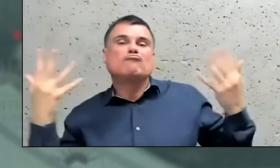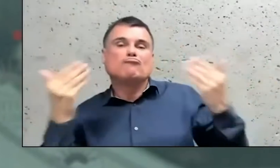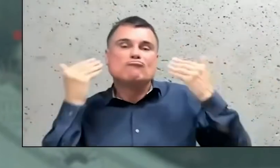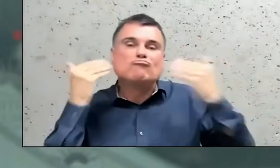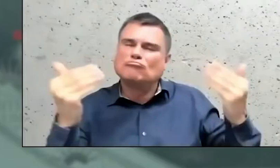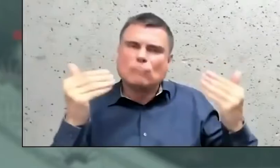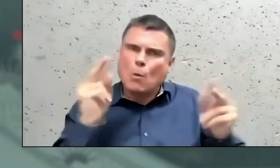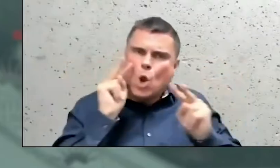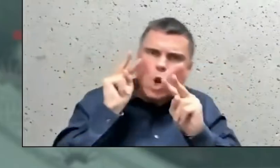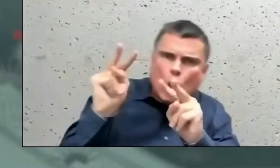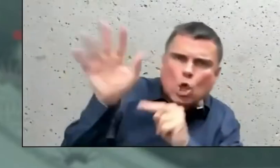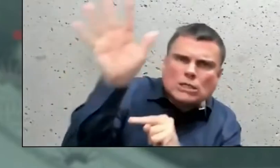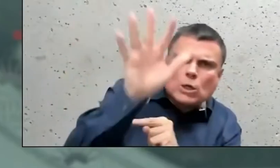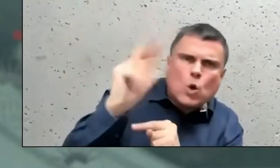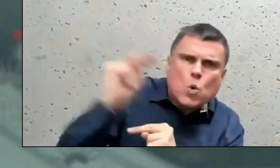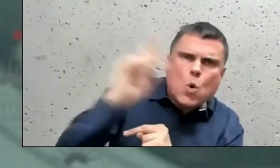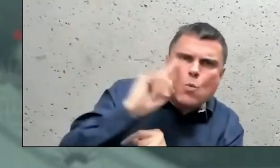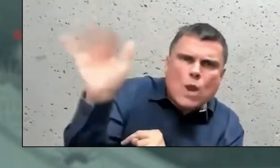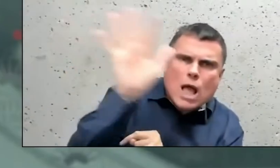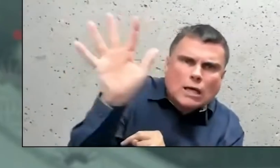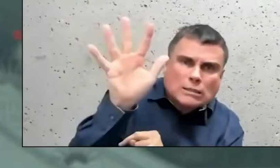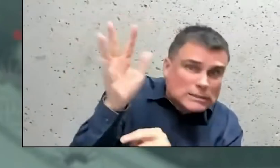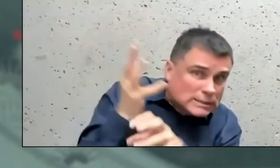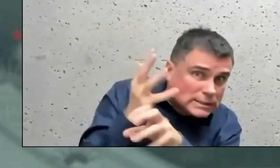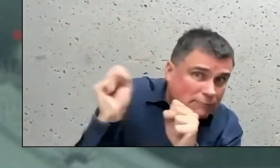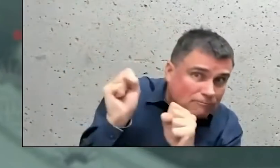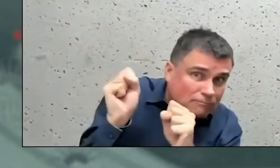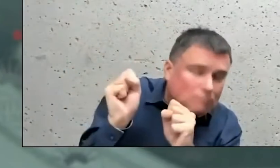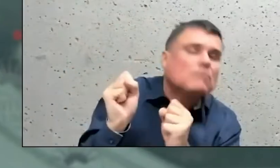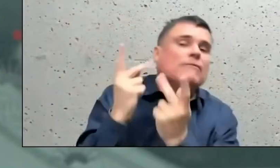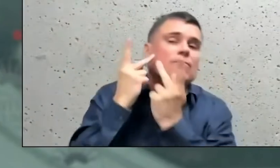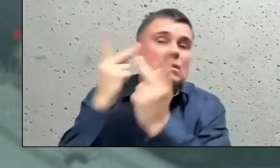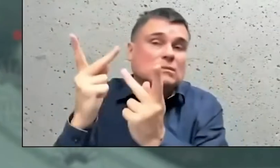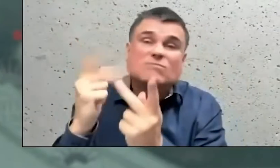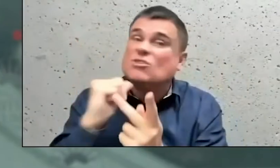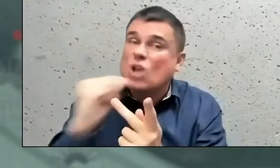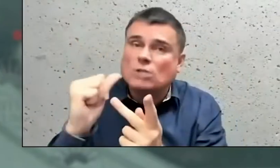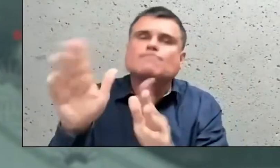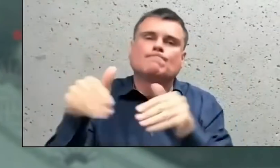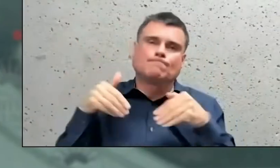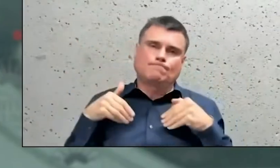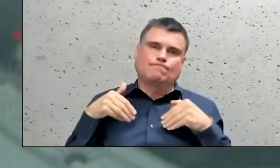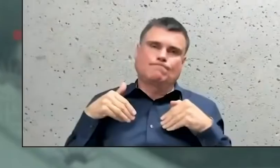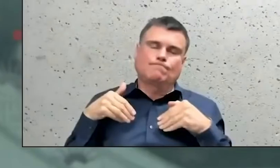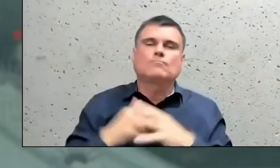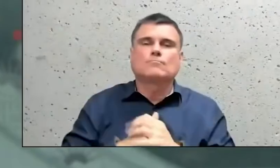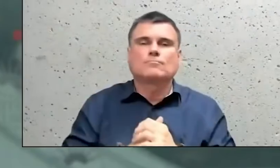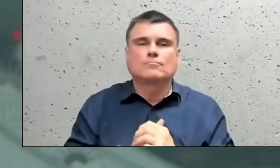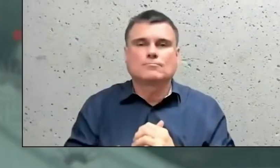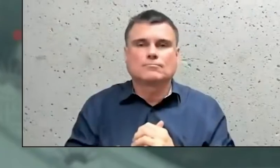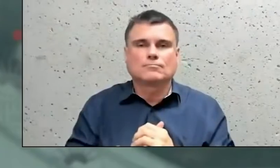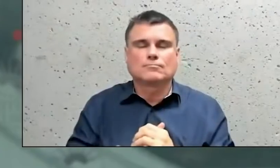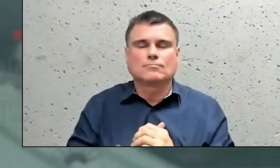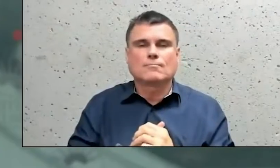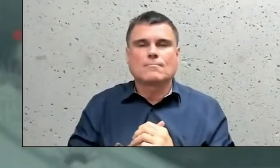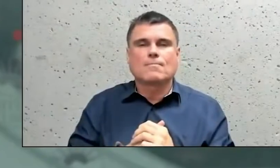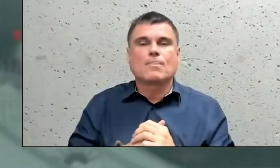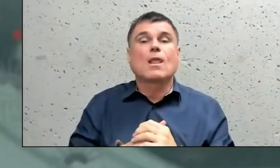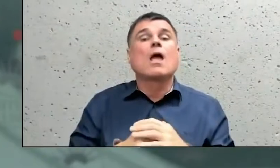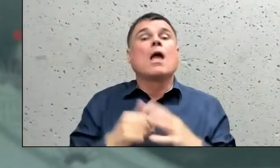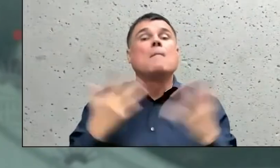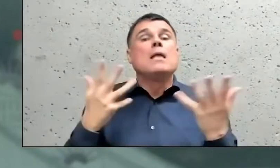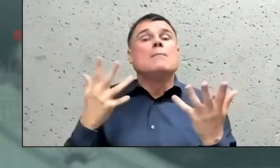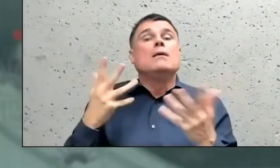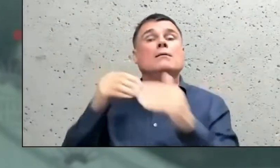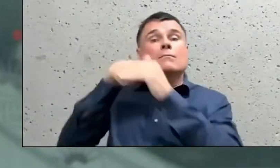health orders. Just because things look different in a different community doesn't mean you can let your guard down. Here in